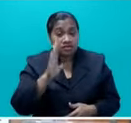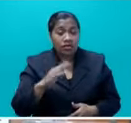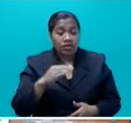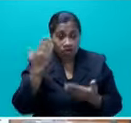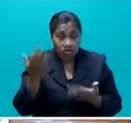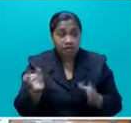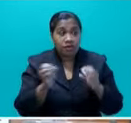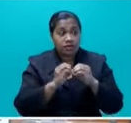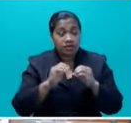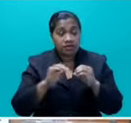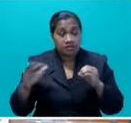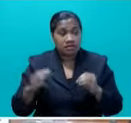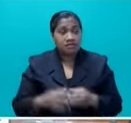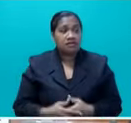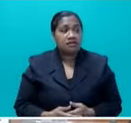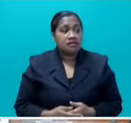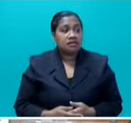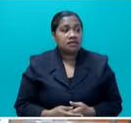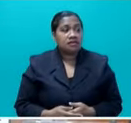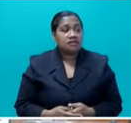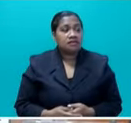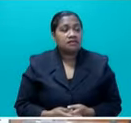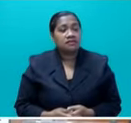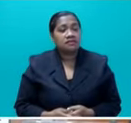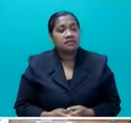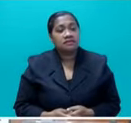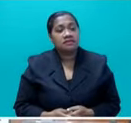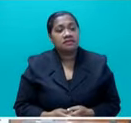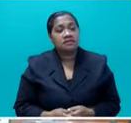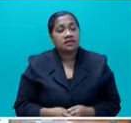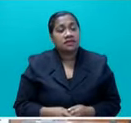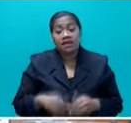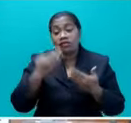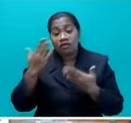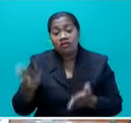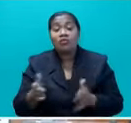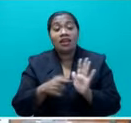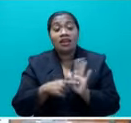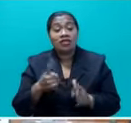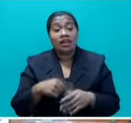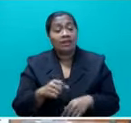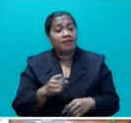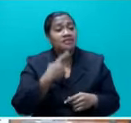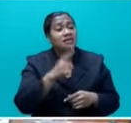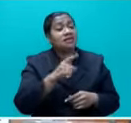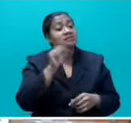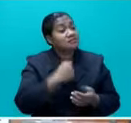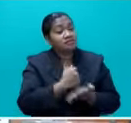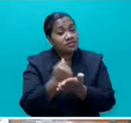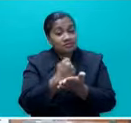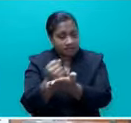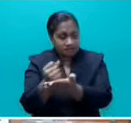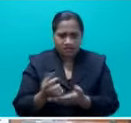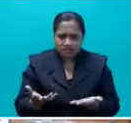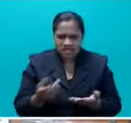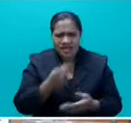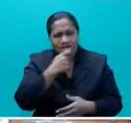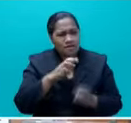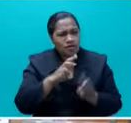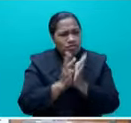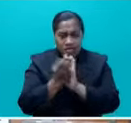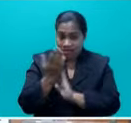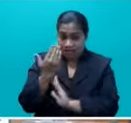intervention, Honorable Linda Tambua signaling to somebody to there to second it. When just a few minutes ago,